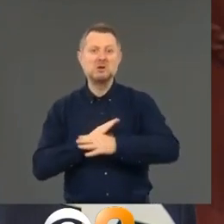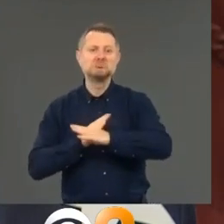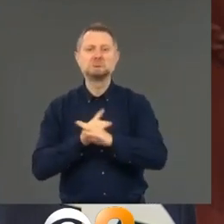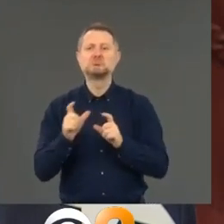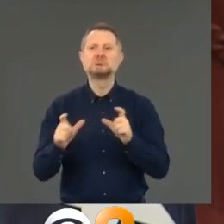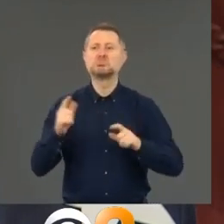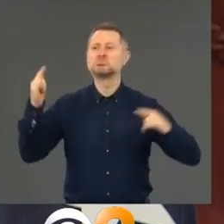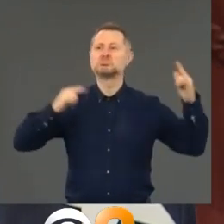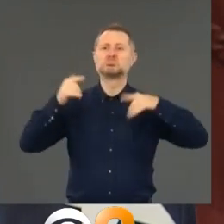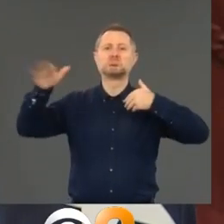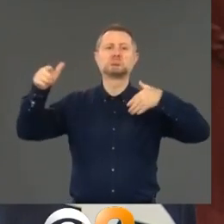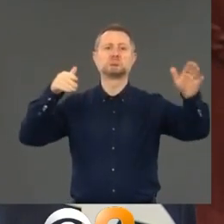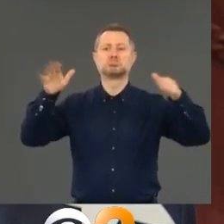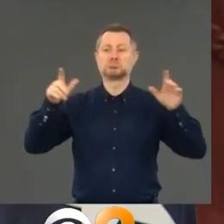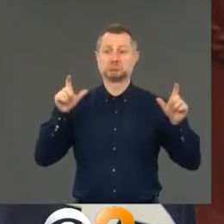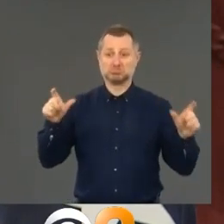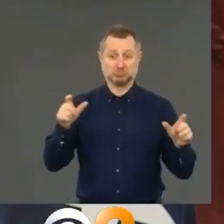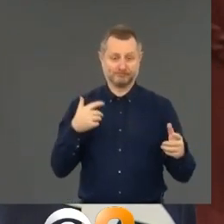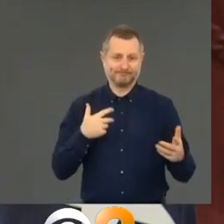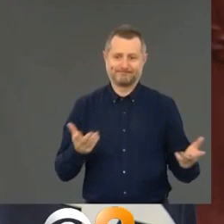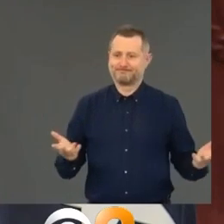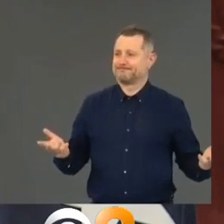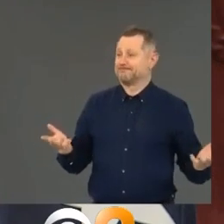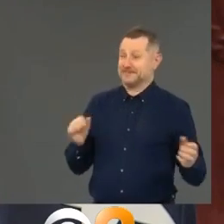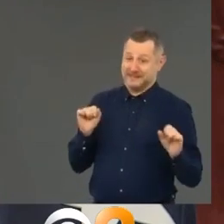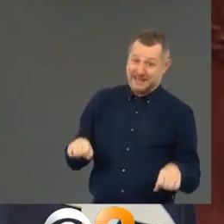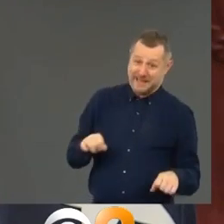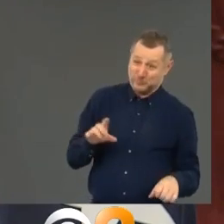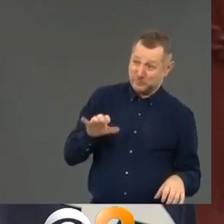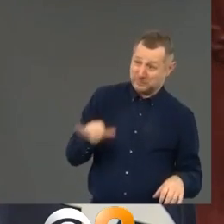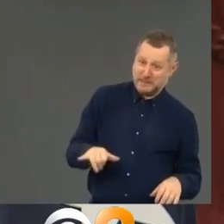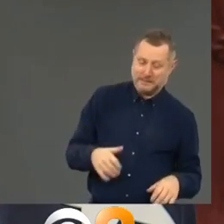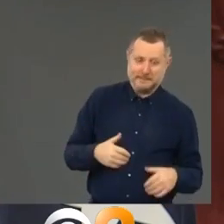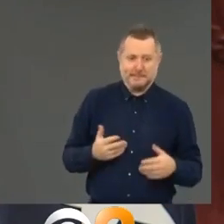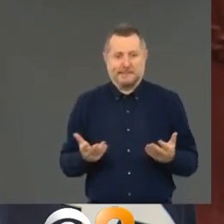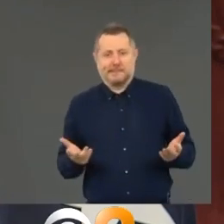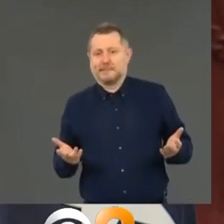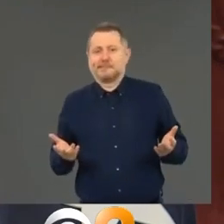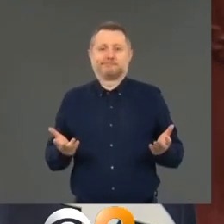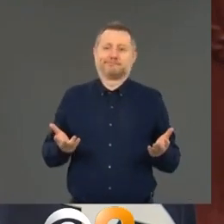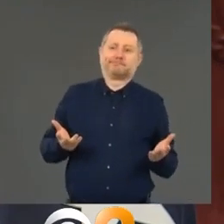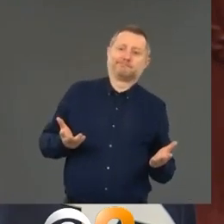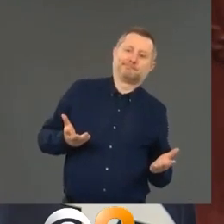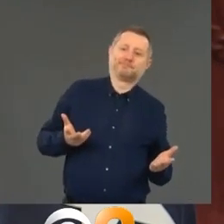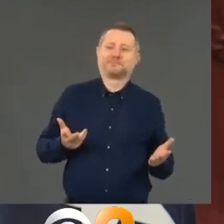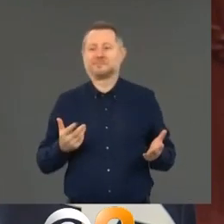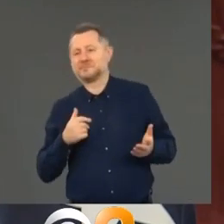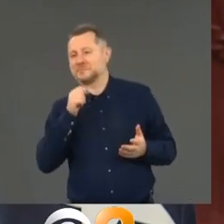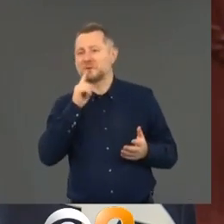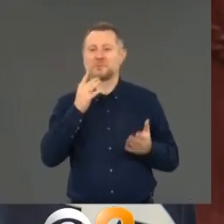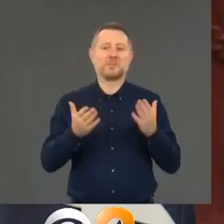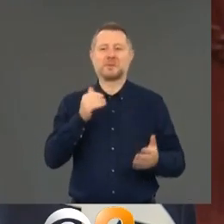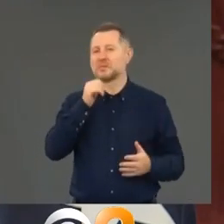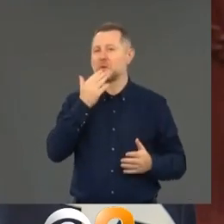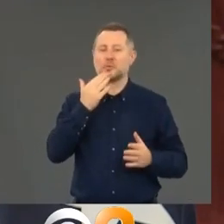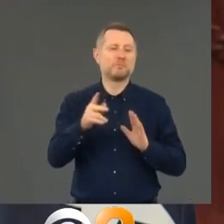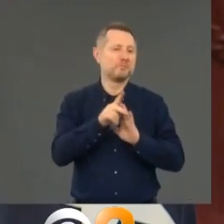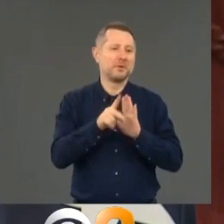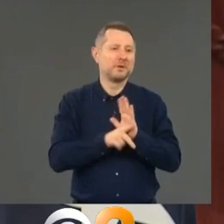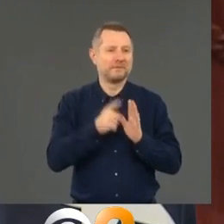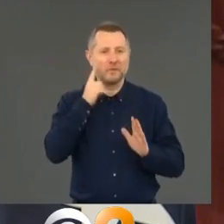states from entrance. And I don't think it is good policy. I know when